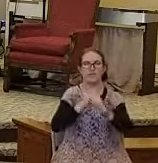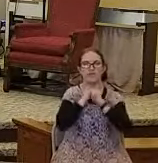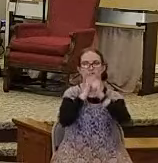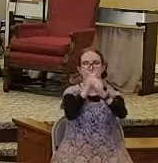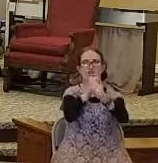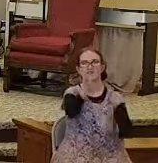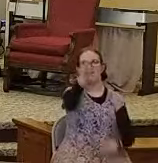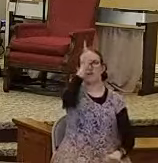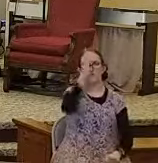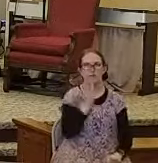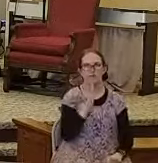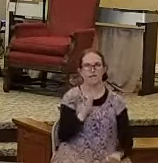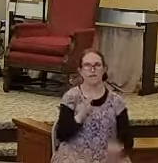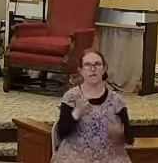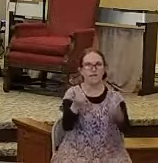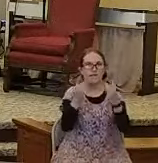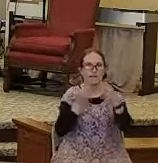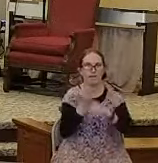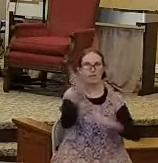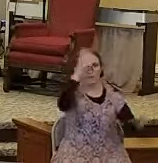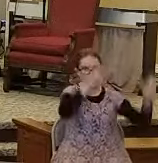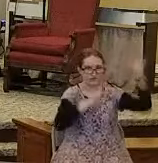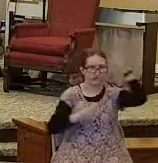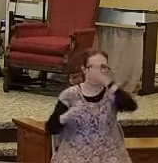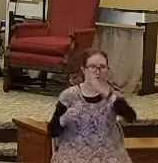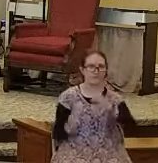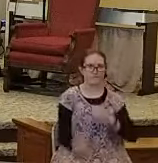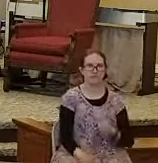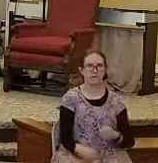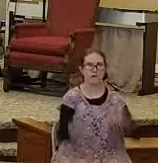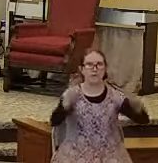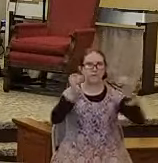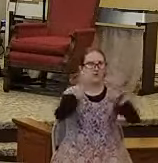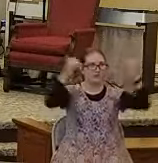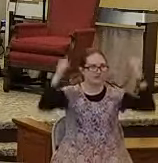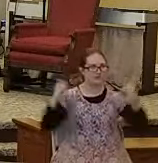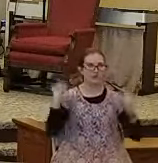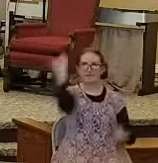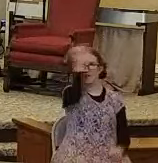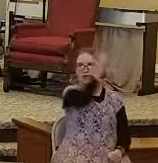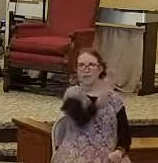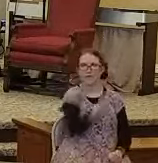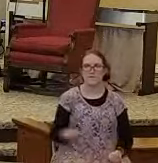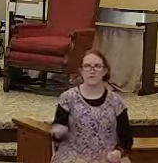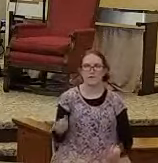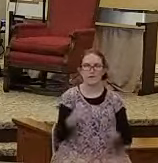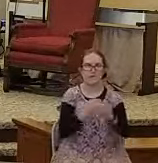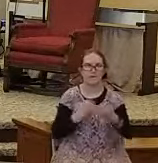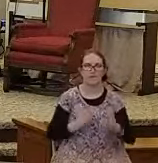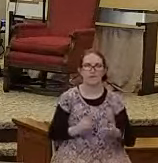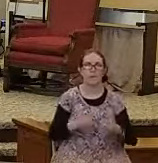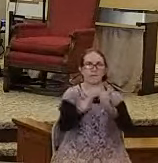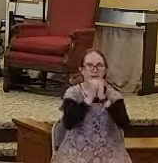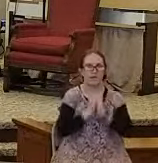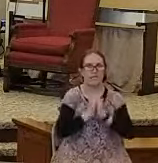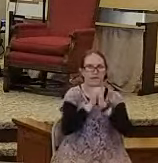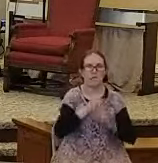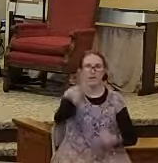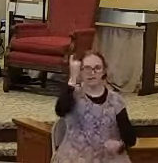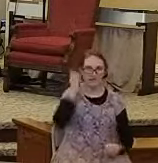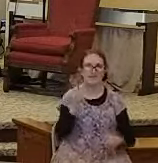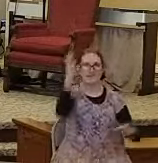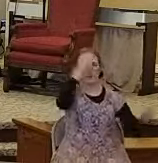God, hallelujah, I came through the storm, amen, stronger than ever, hallelujah, amen, amen.